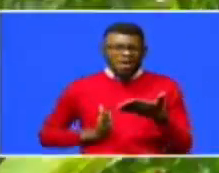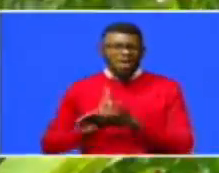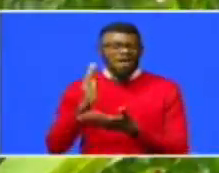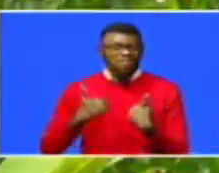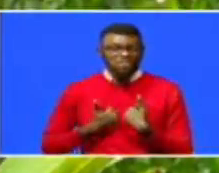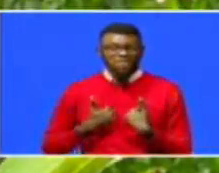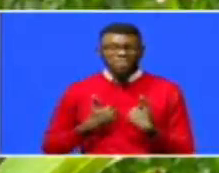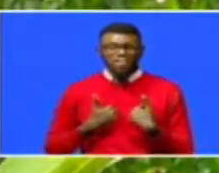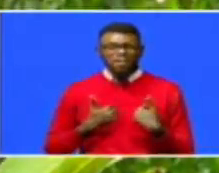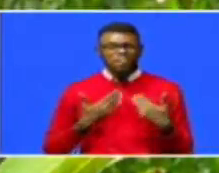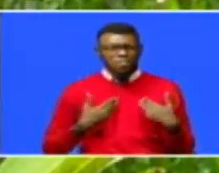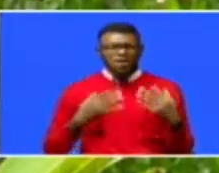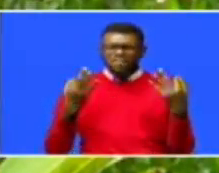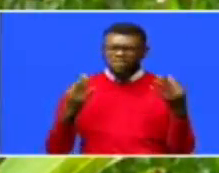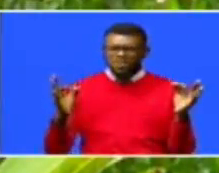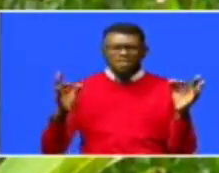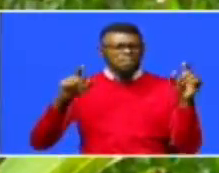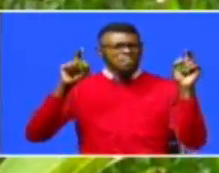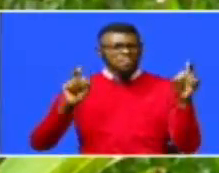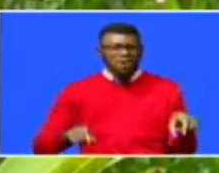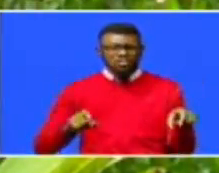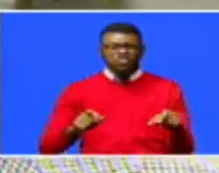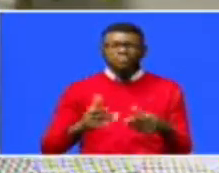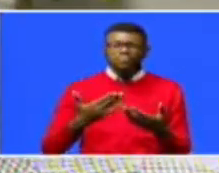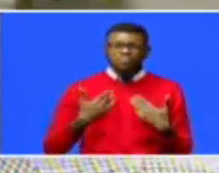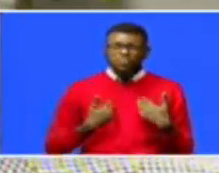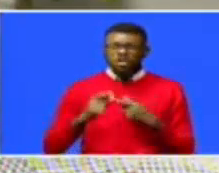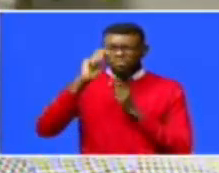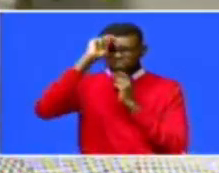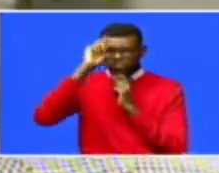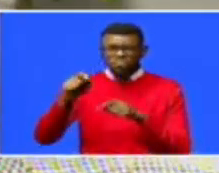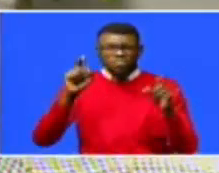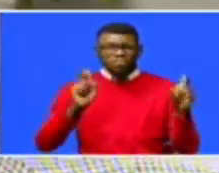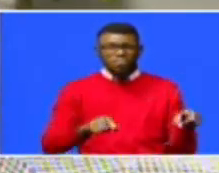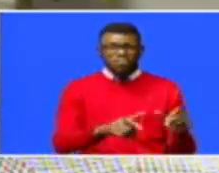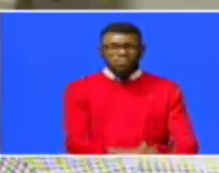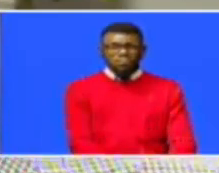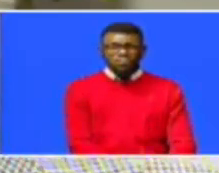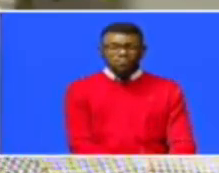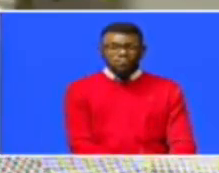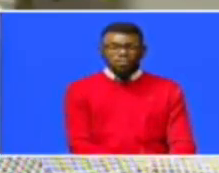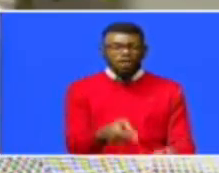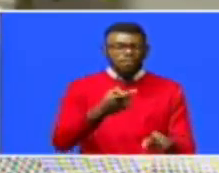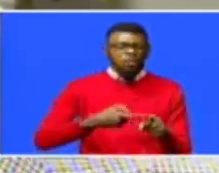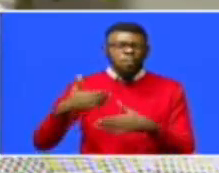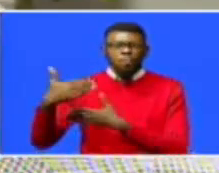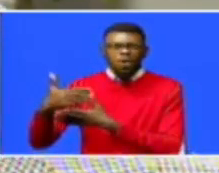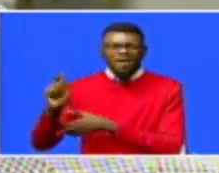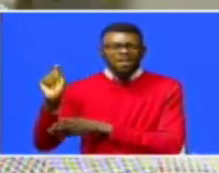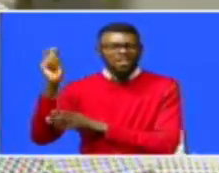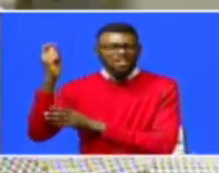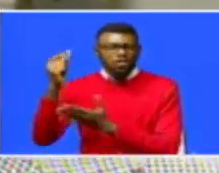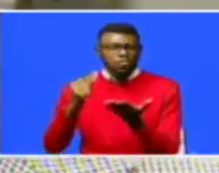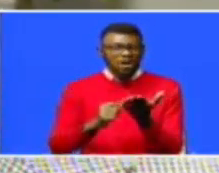of freedom, human dignity that should be respected. Connection from the border of Kenya and